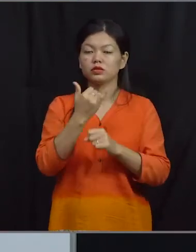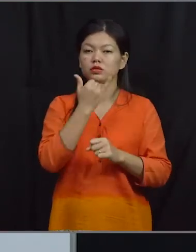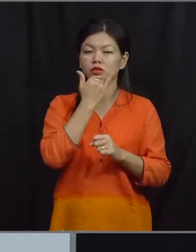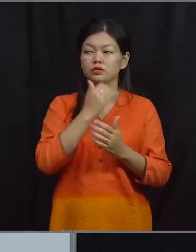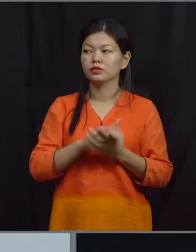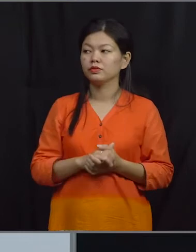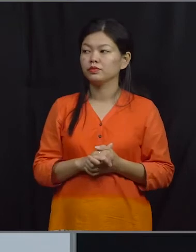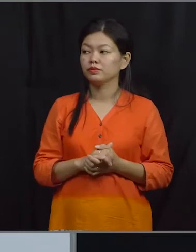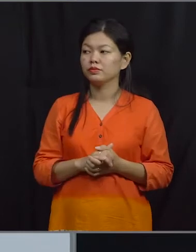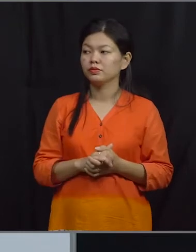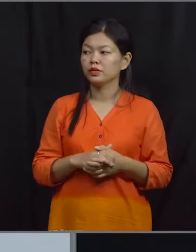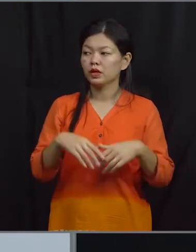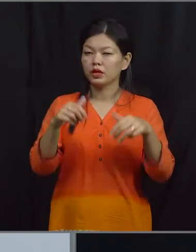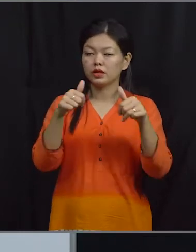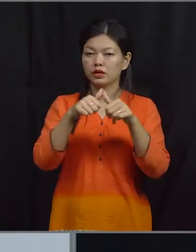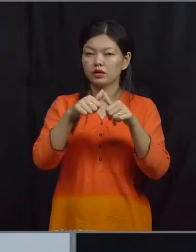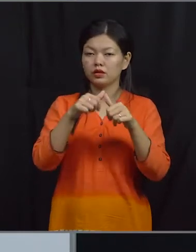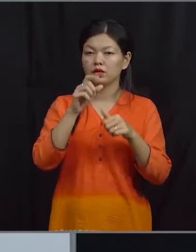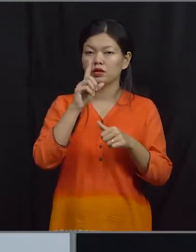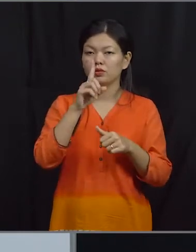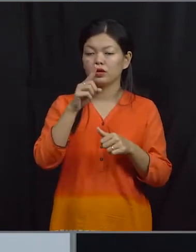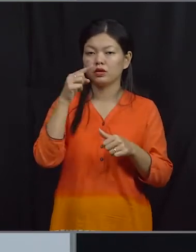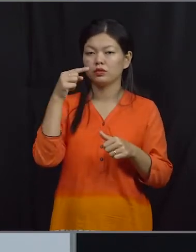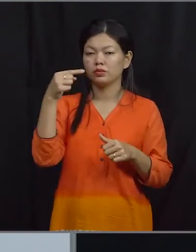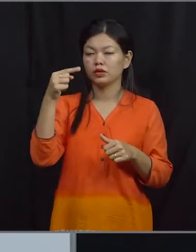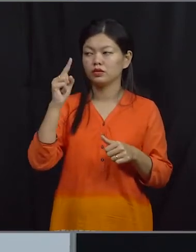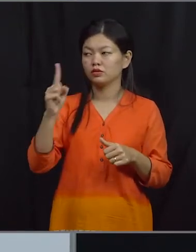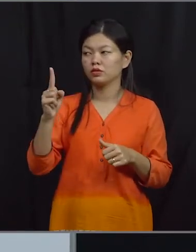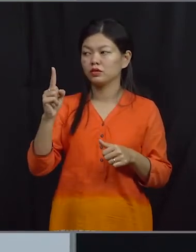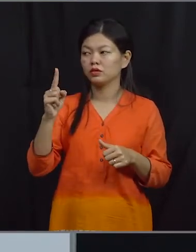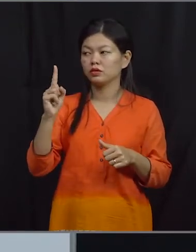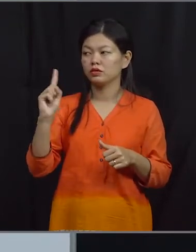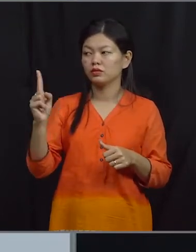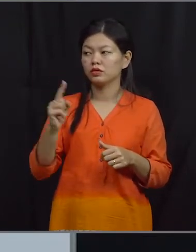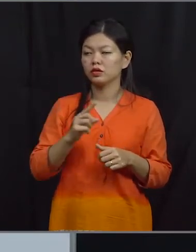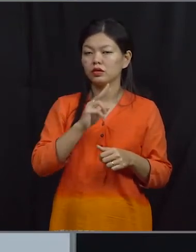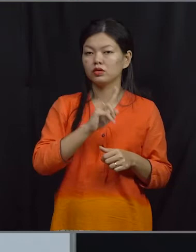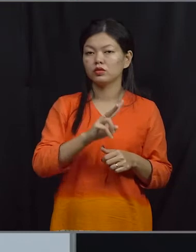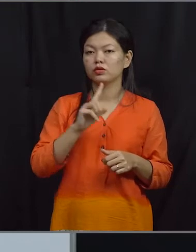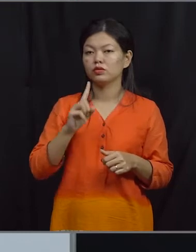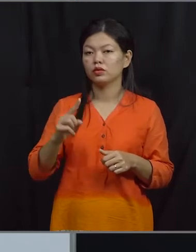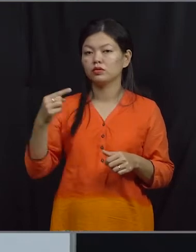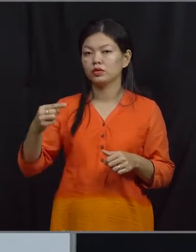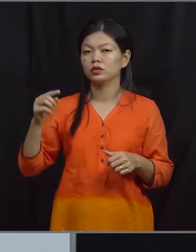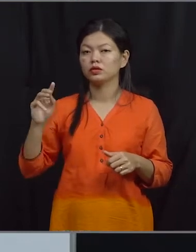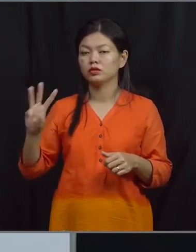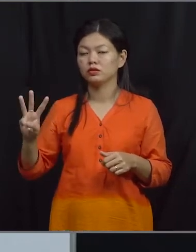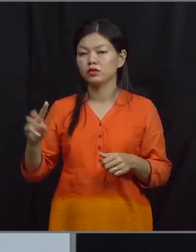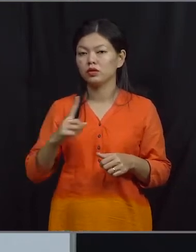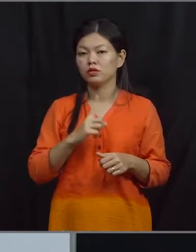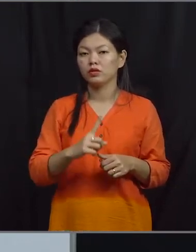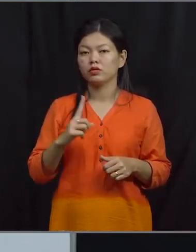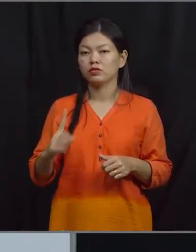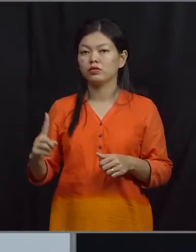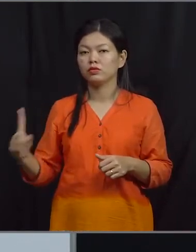write the coefficients 1, minus 1, 1, and here 2, 1, minus 3, and here 1, 1,